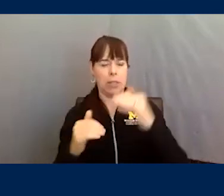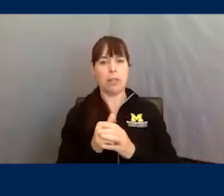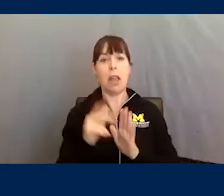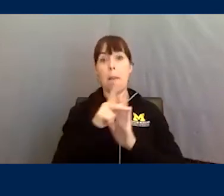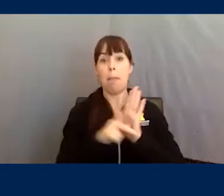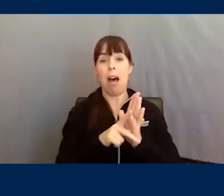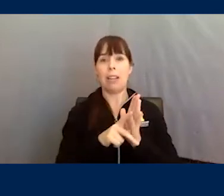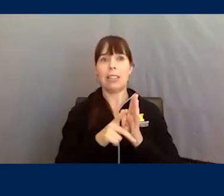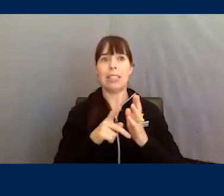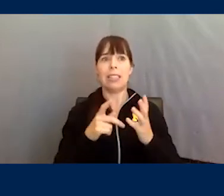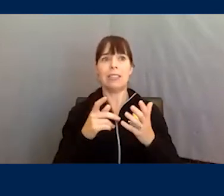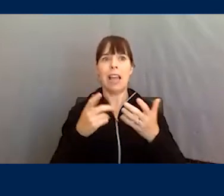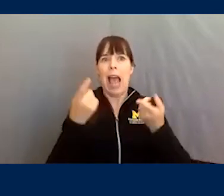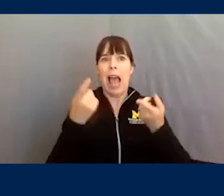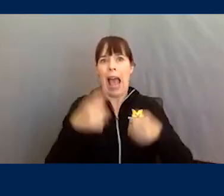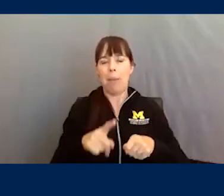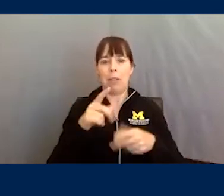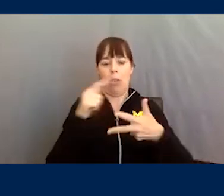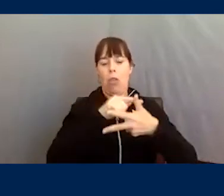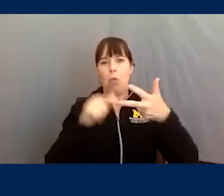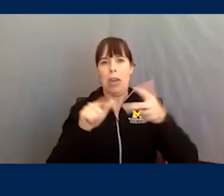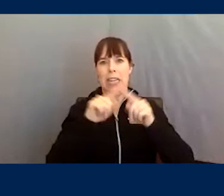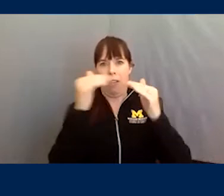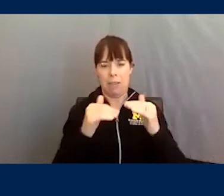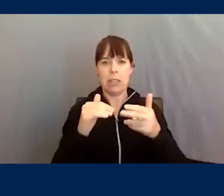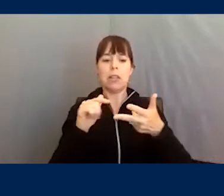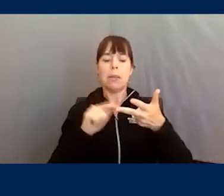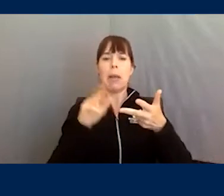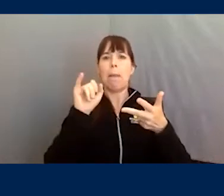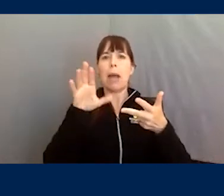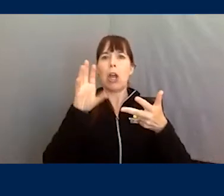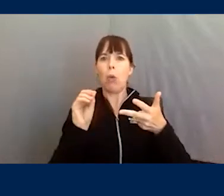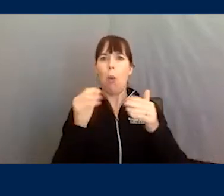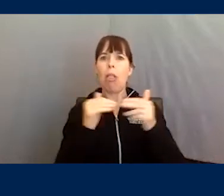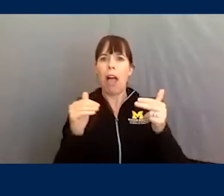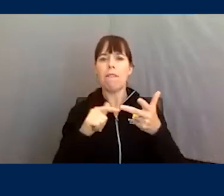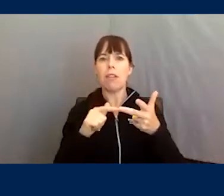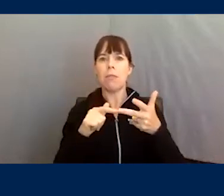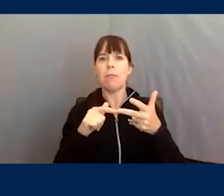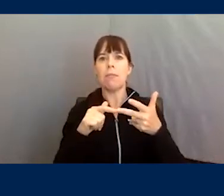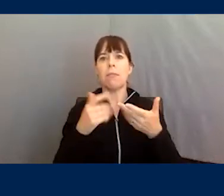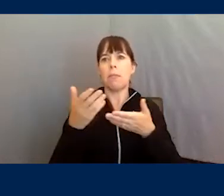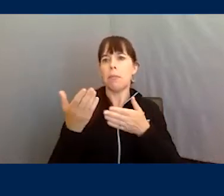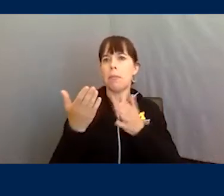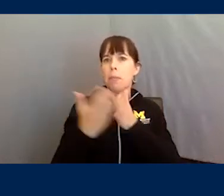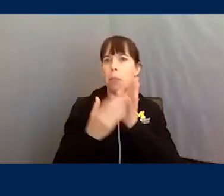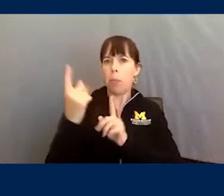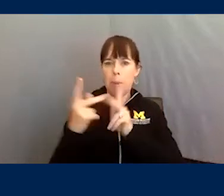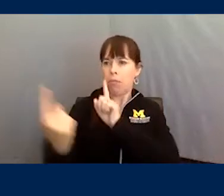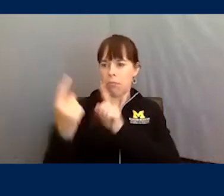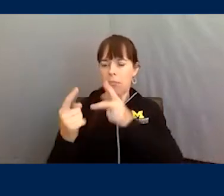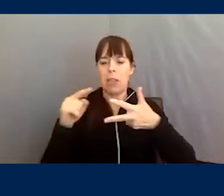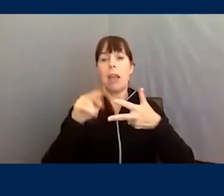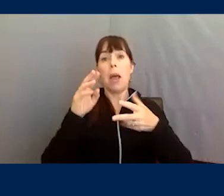operates at 3 different levels. It does operate at the micro level, within and between people. Policy operates at the